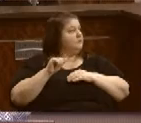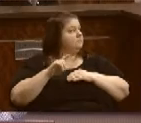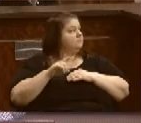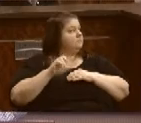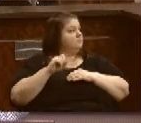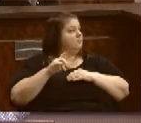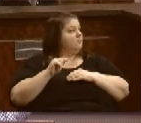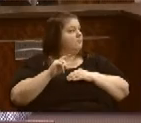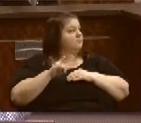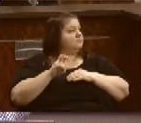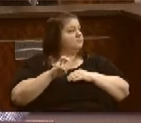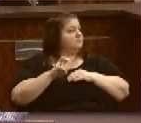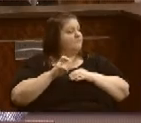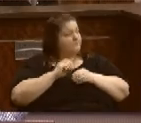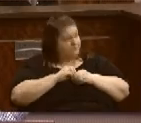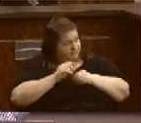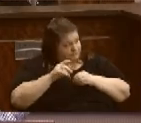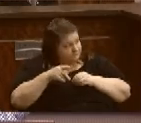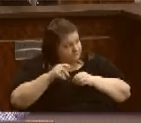Right. Waynewood, Pennsylvania,